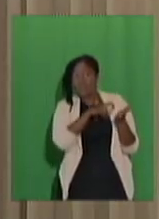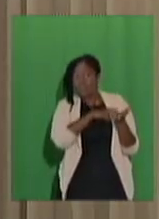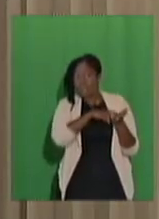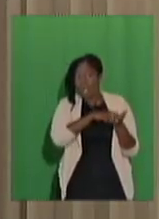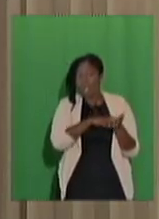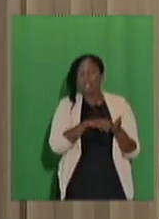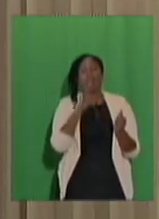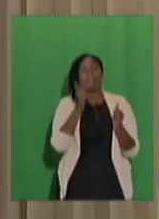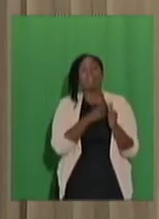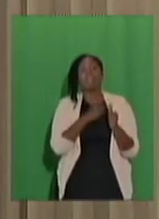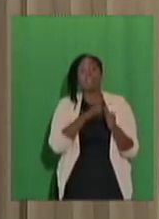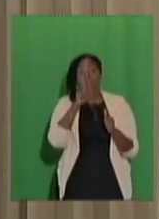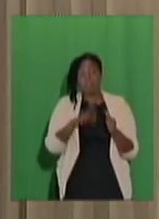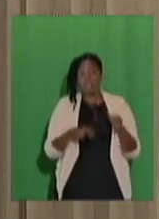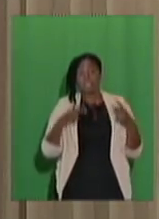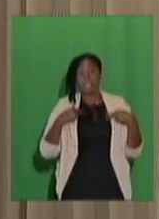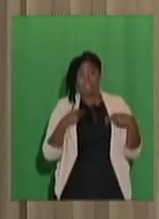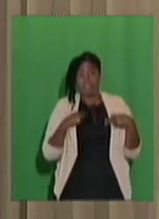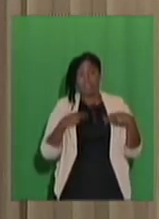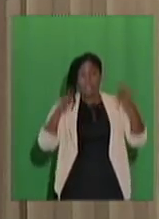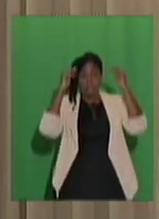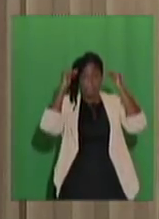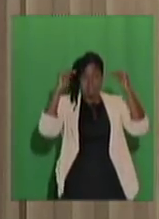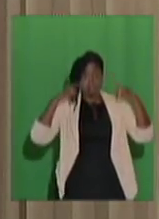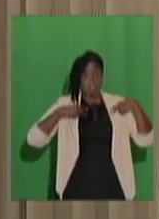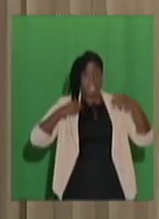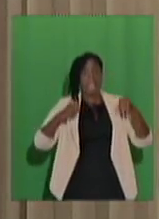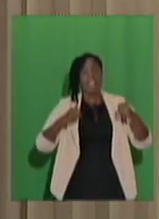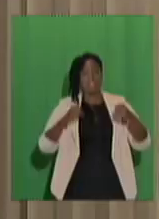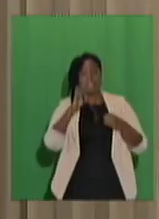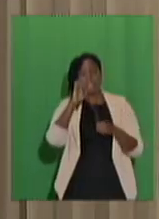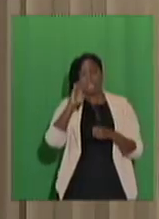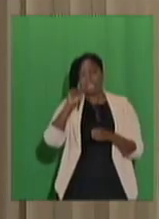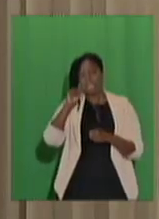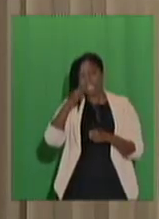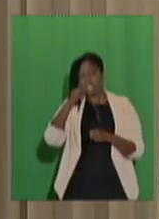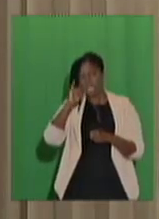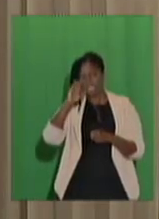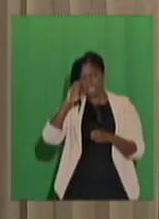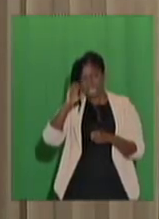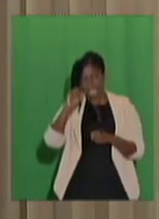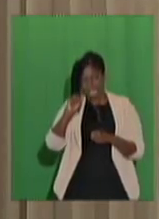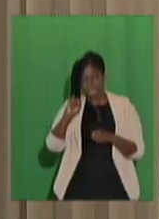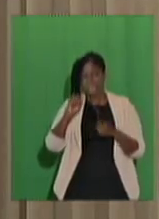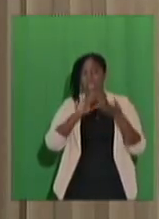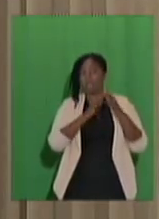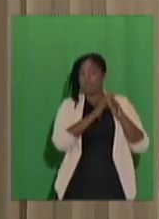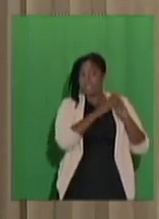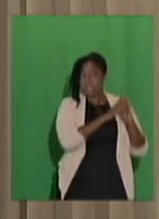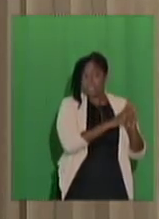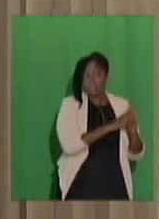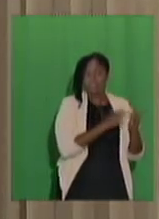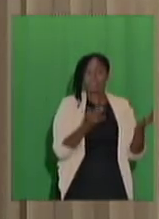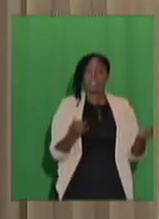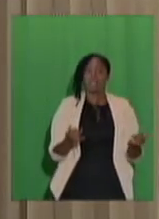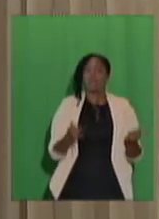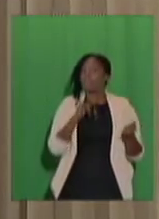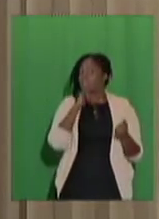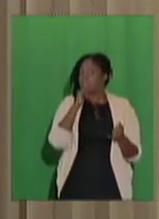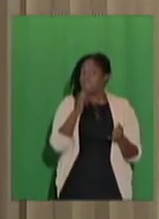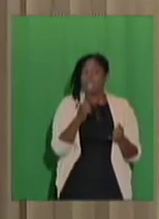Committee, which is chaired by myself, the University of the West Indies. This is not a Trinidad and Tobago study. This is a